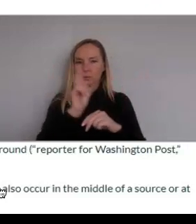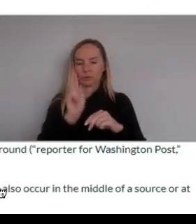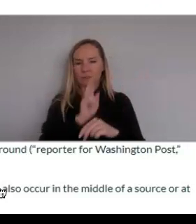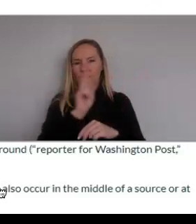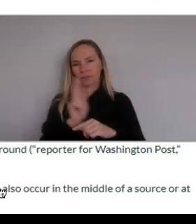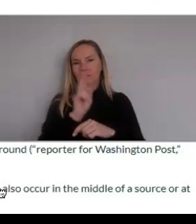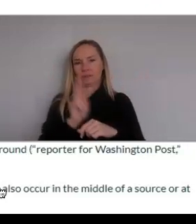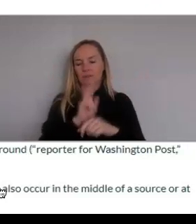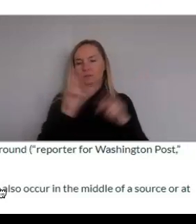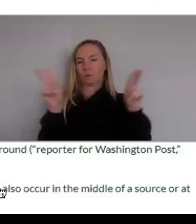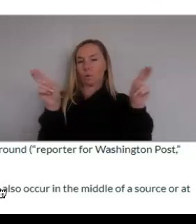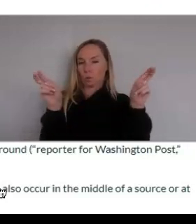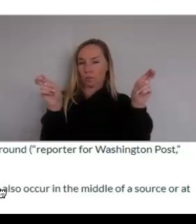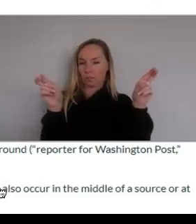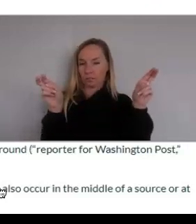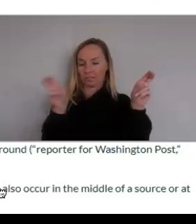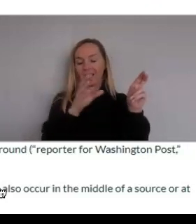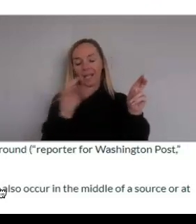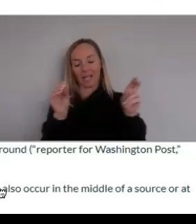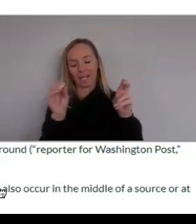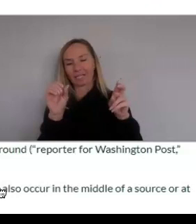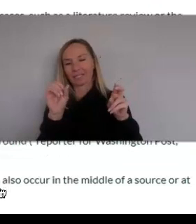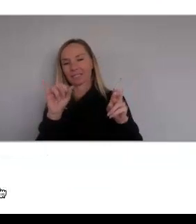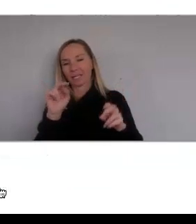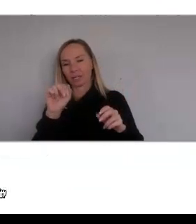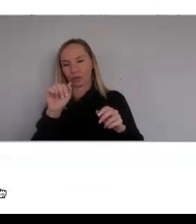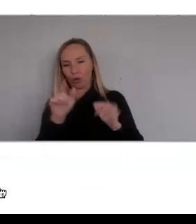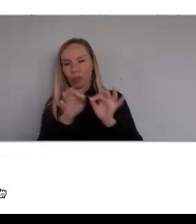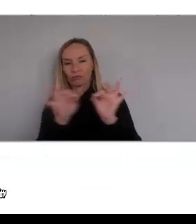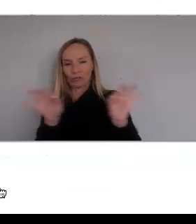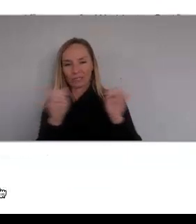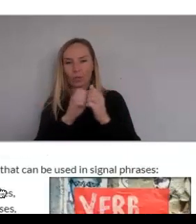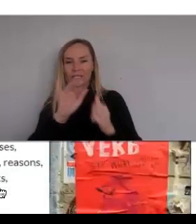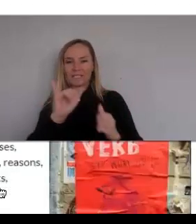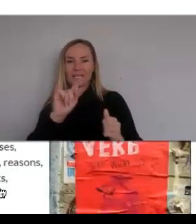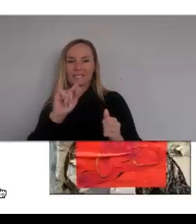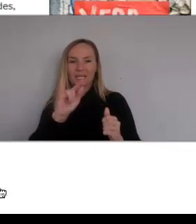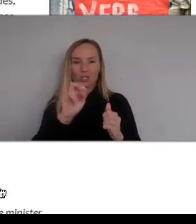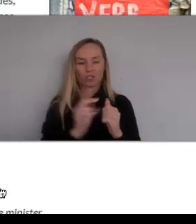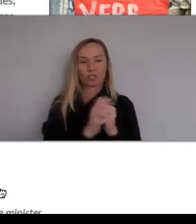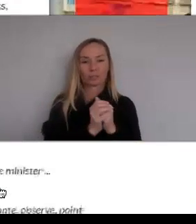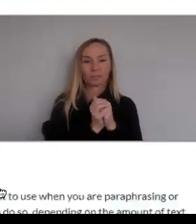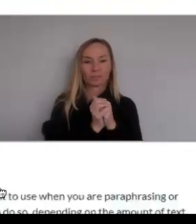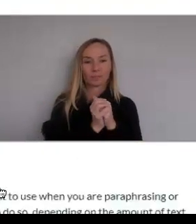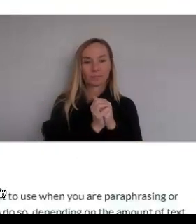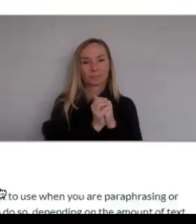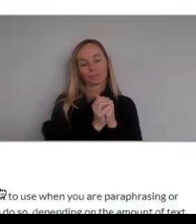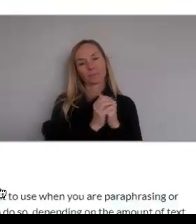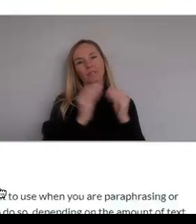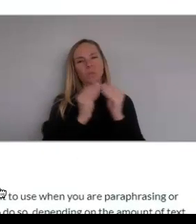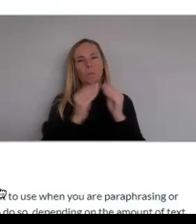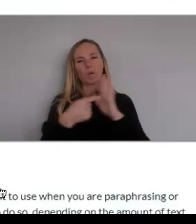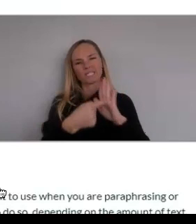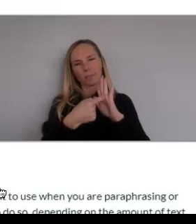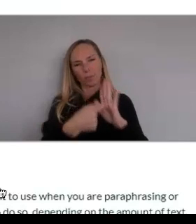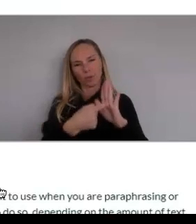use quotations and signal phrases and citations. So here's some more examples.